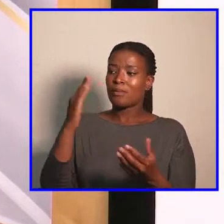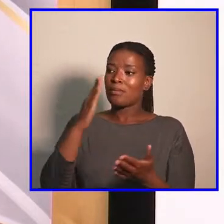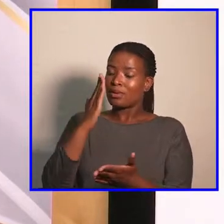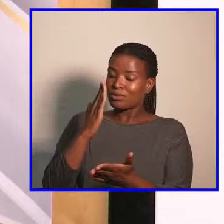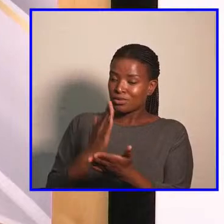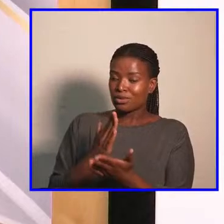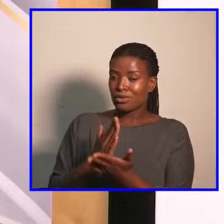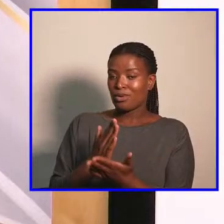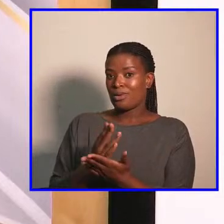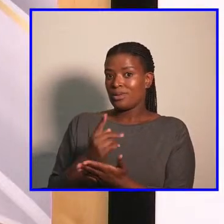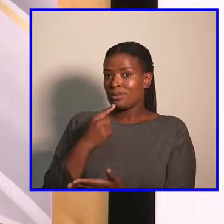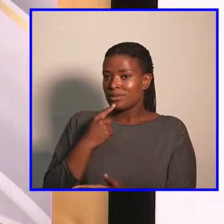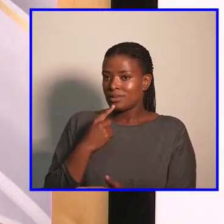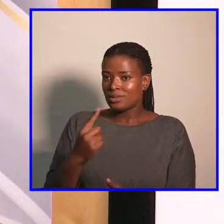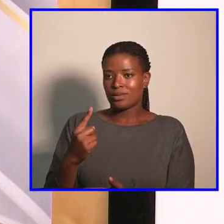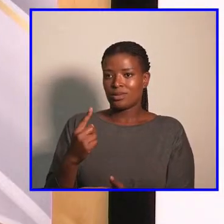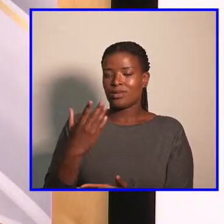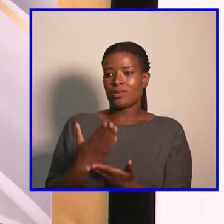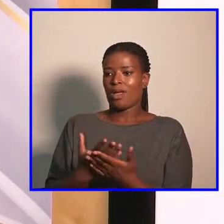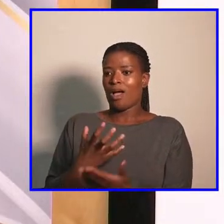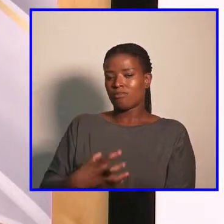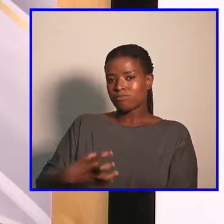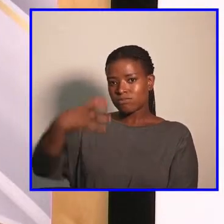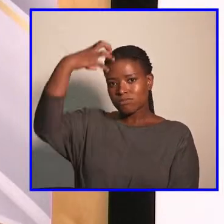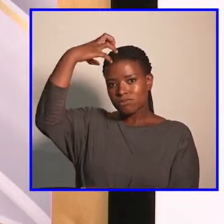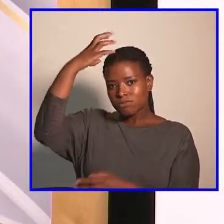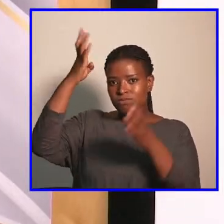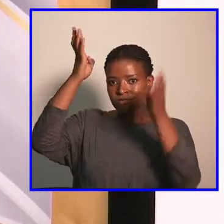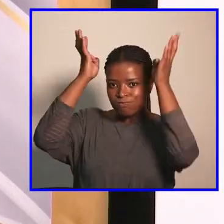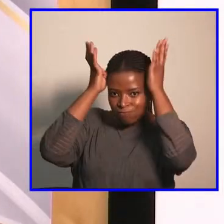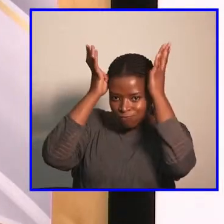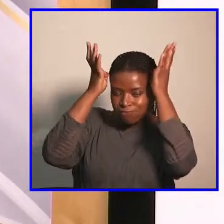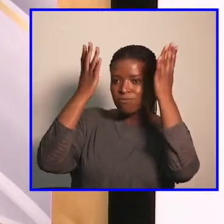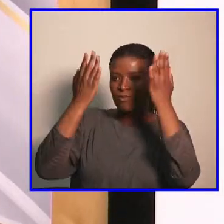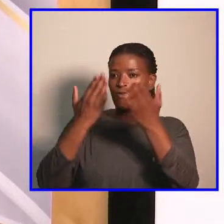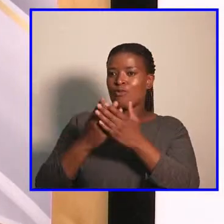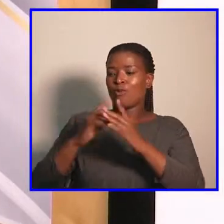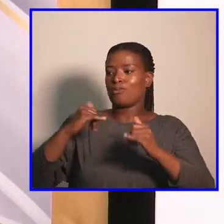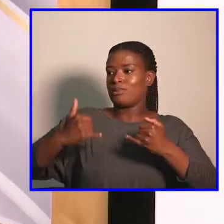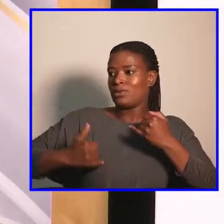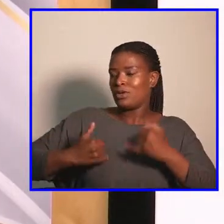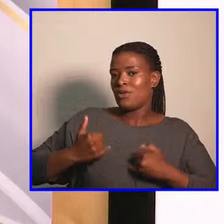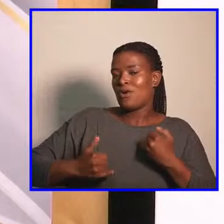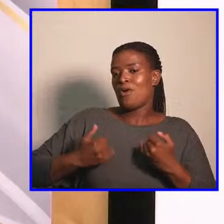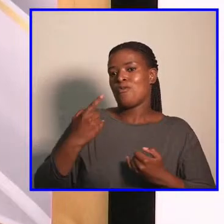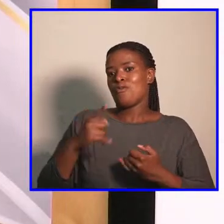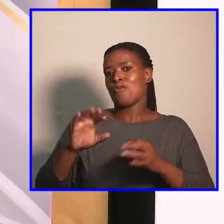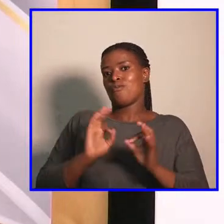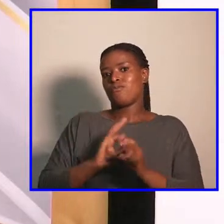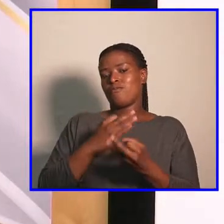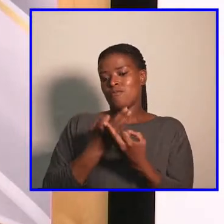in fact a crown jewel in our relatively young democracy.